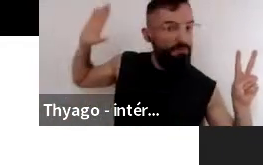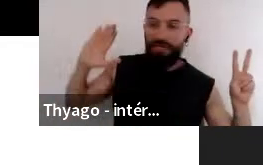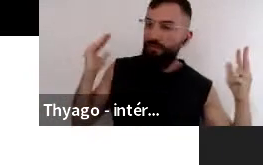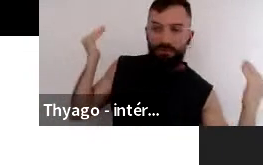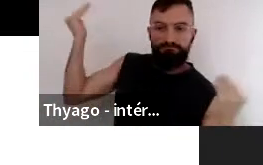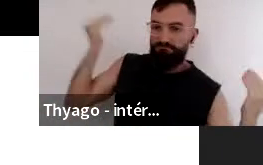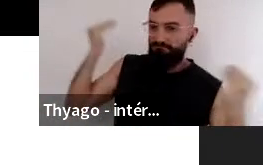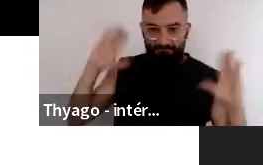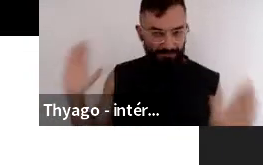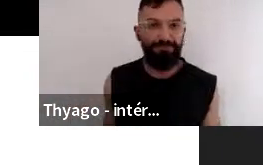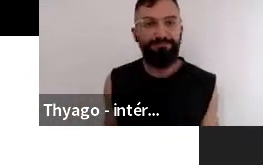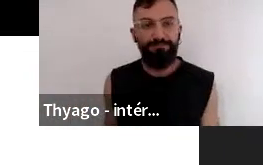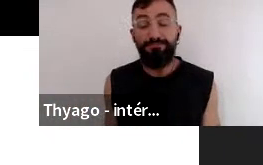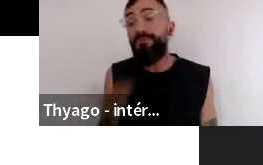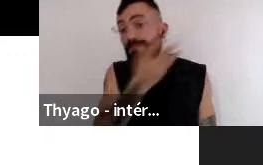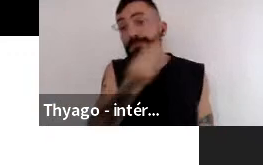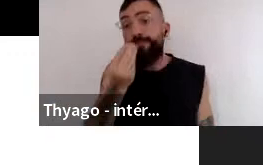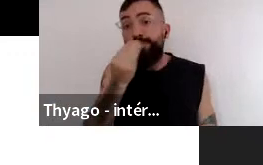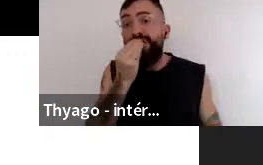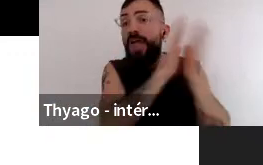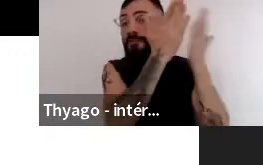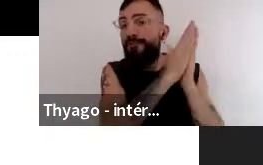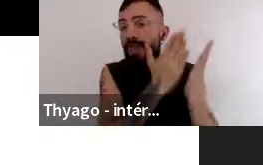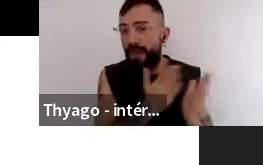So here are the references.